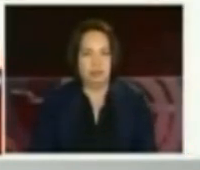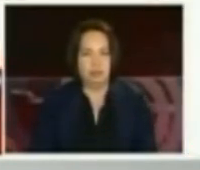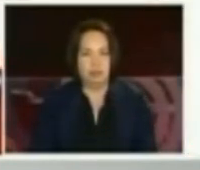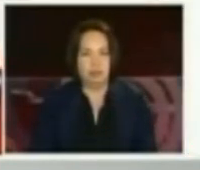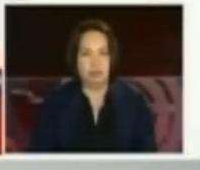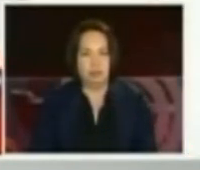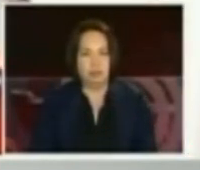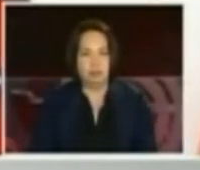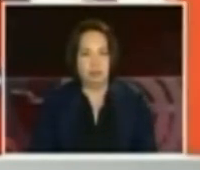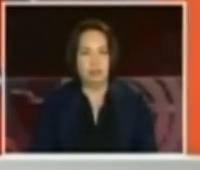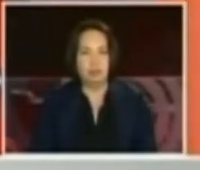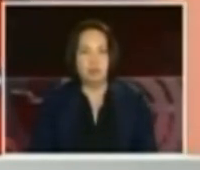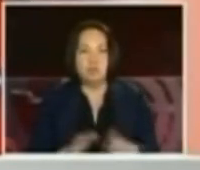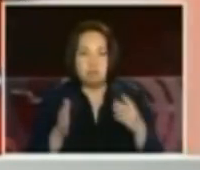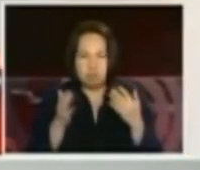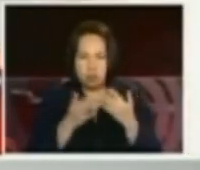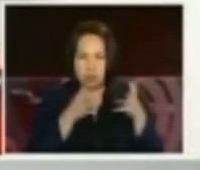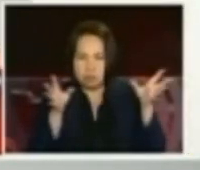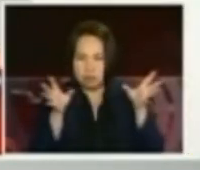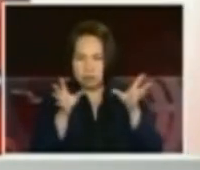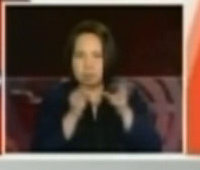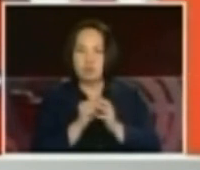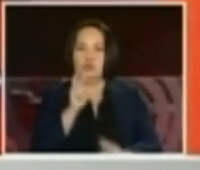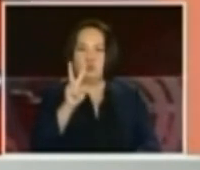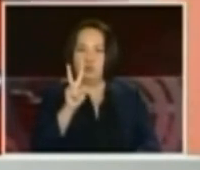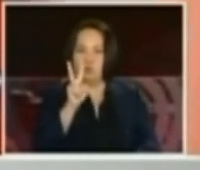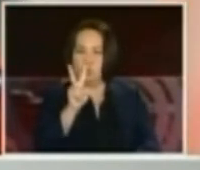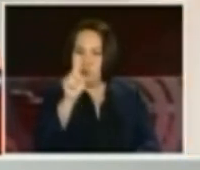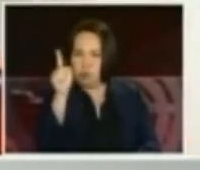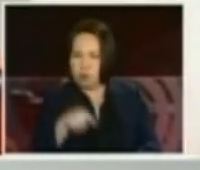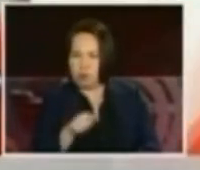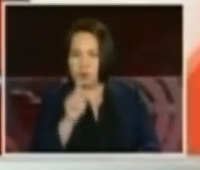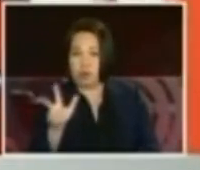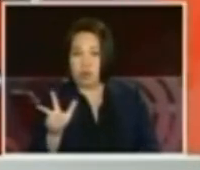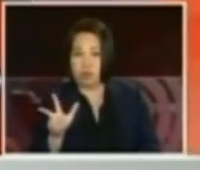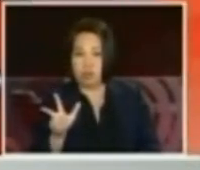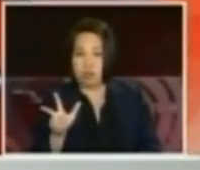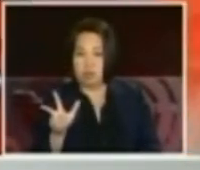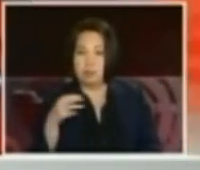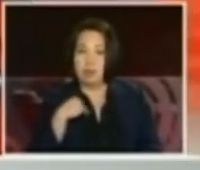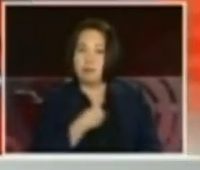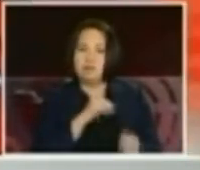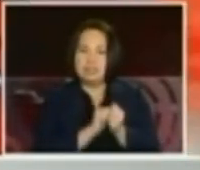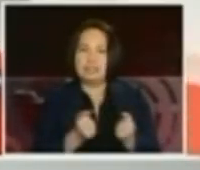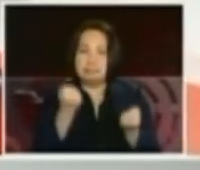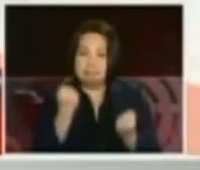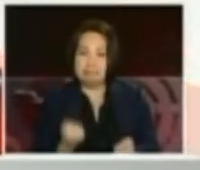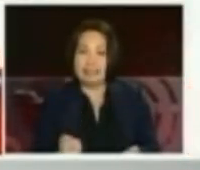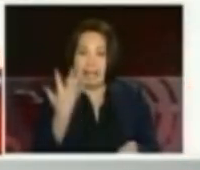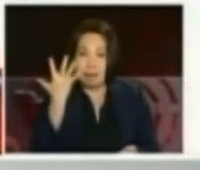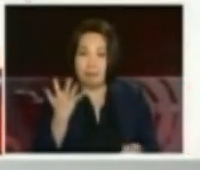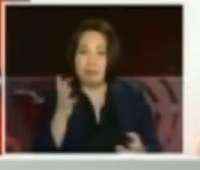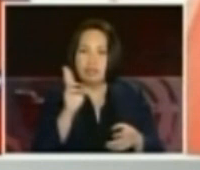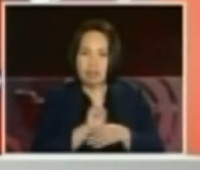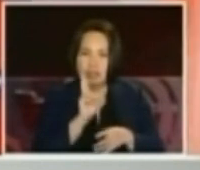With at least 2/3 of all the members of the Senate having pronounced the